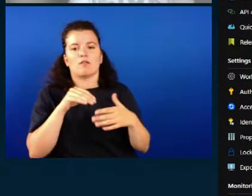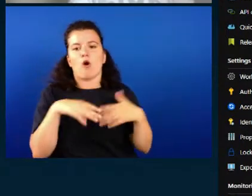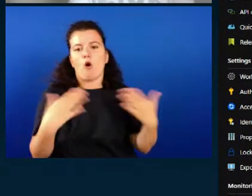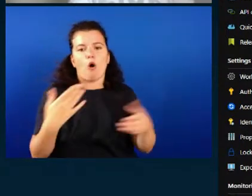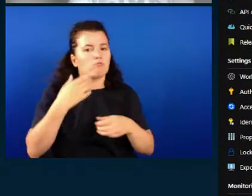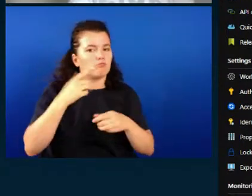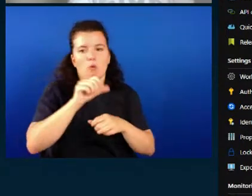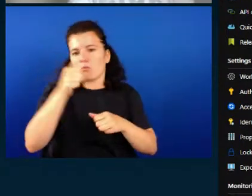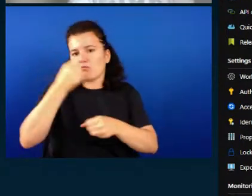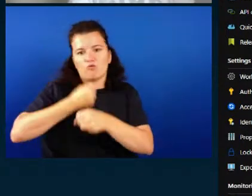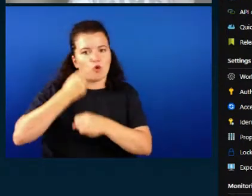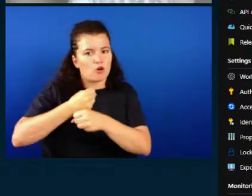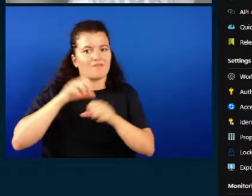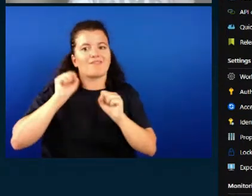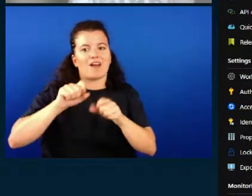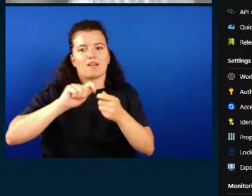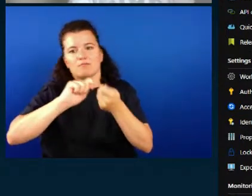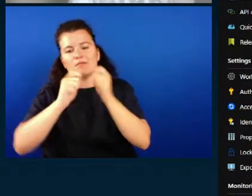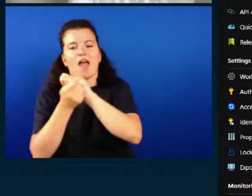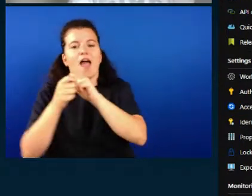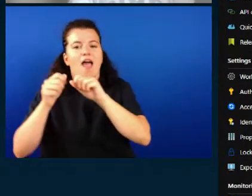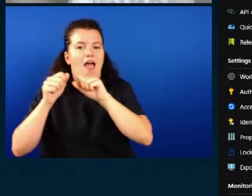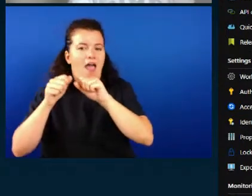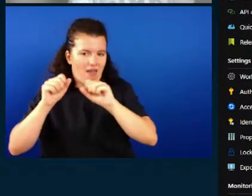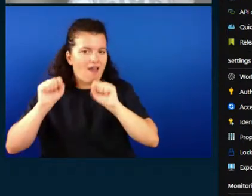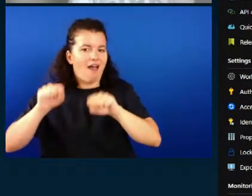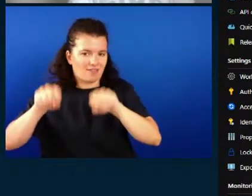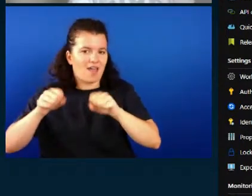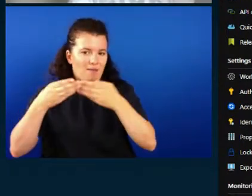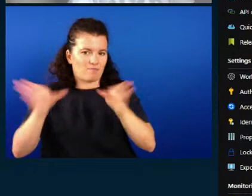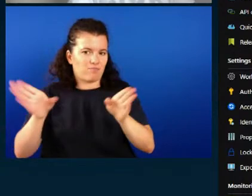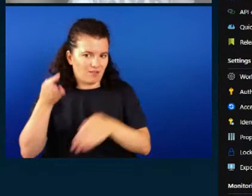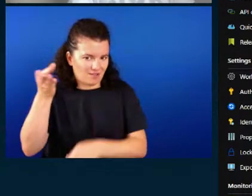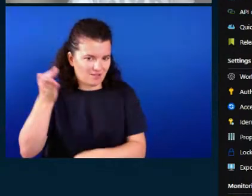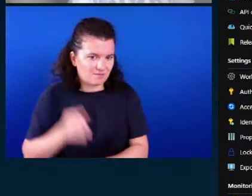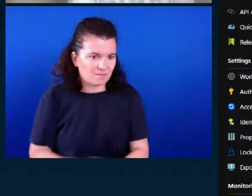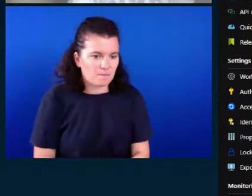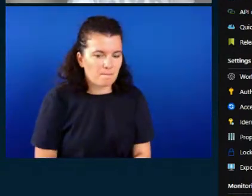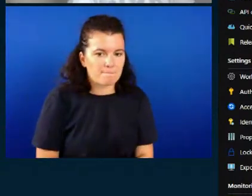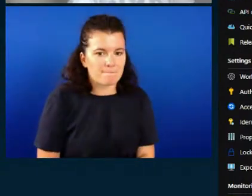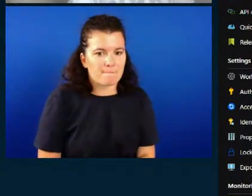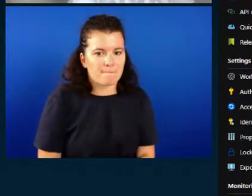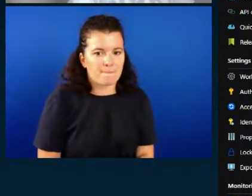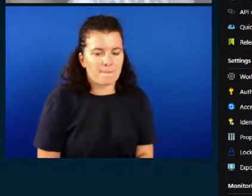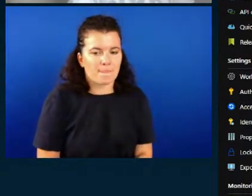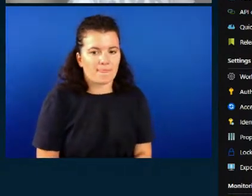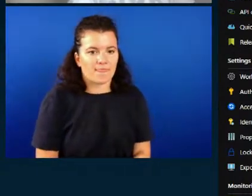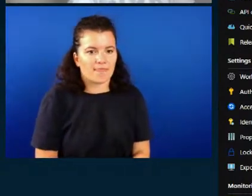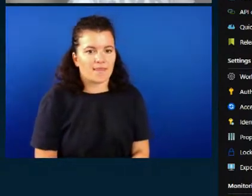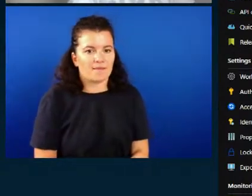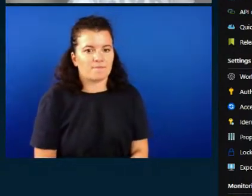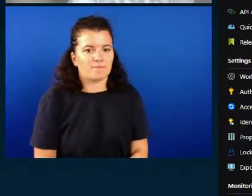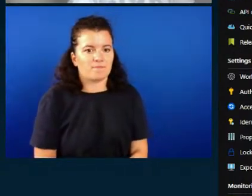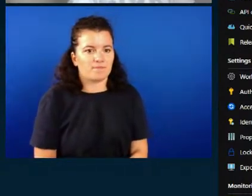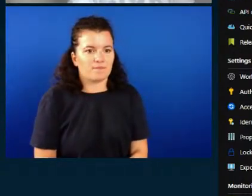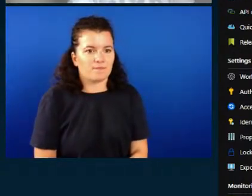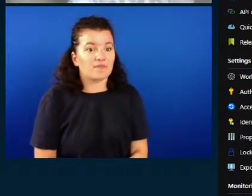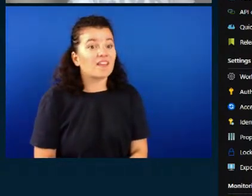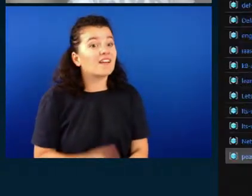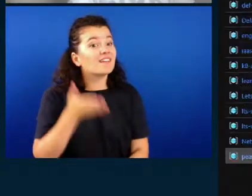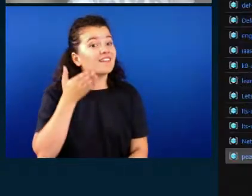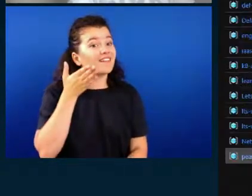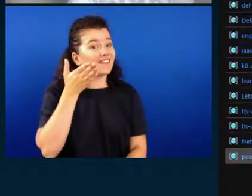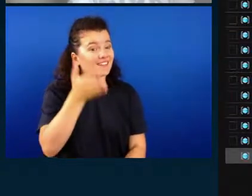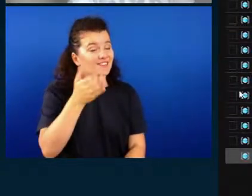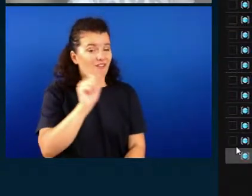to enable it. So that way we are seeing it. Now this logic app deployment is done. Now let's look at